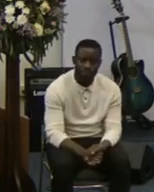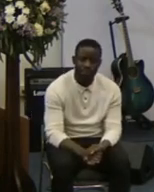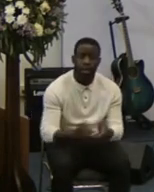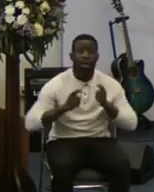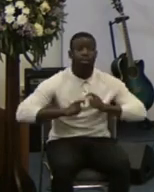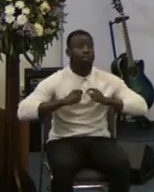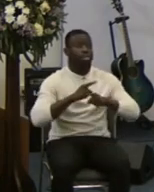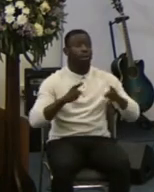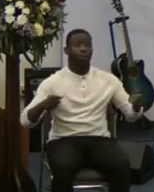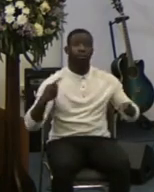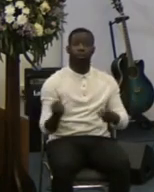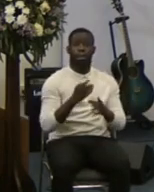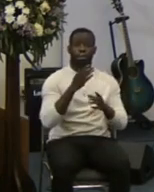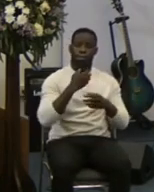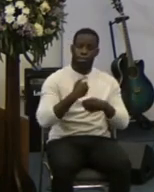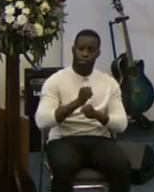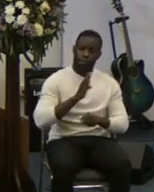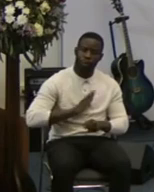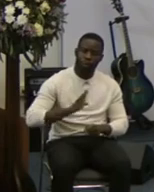Comfort those who mourn.